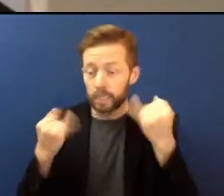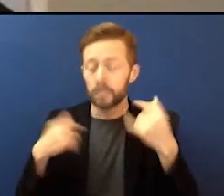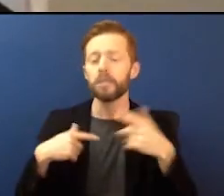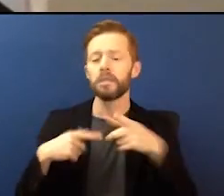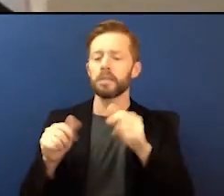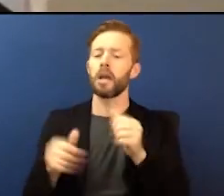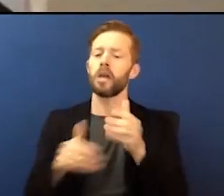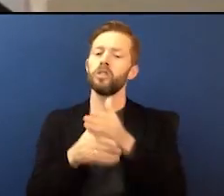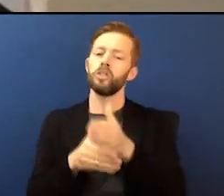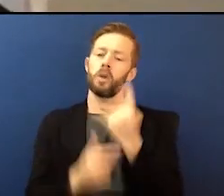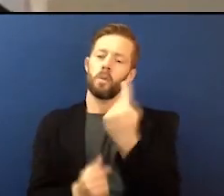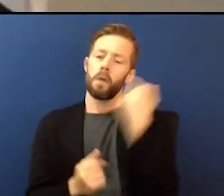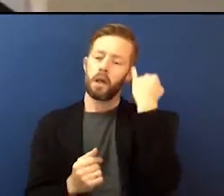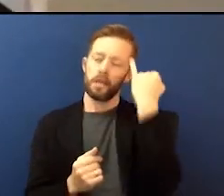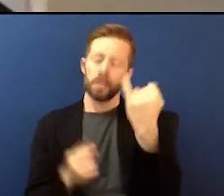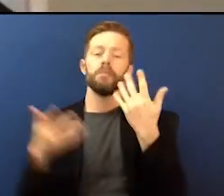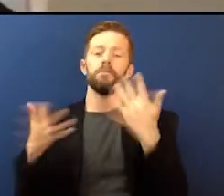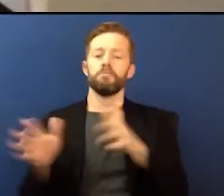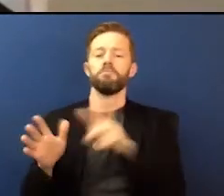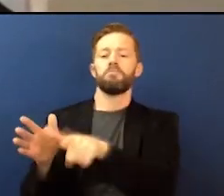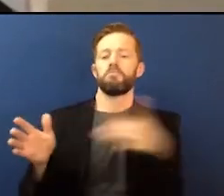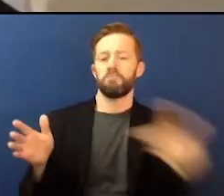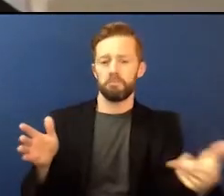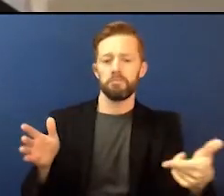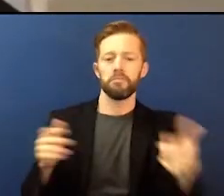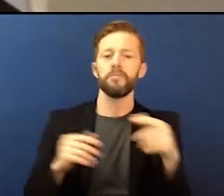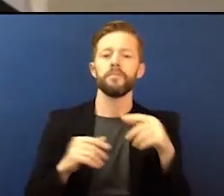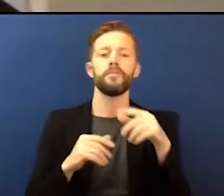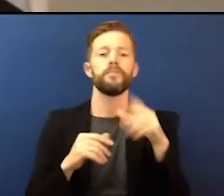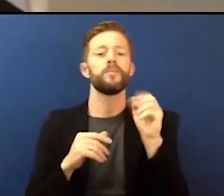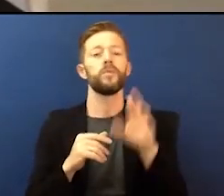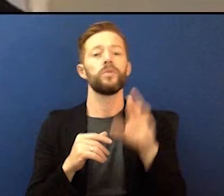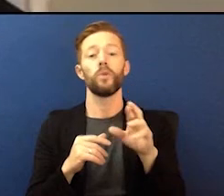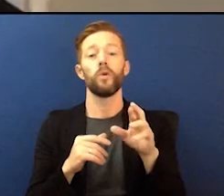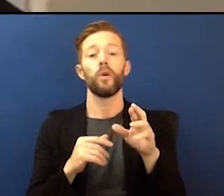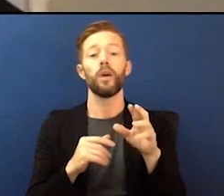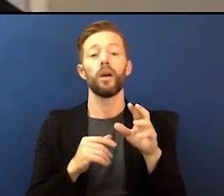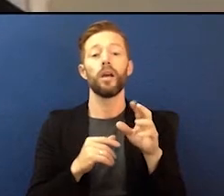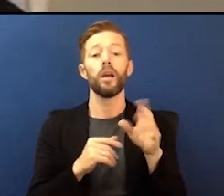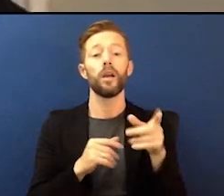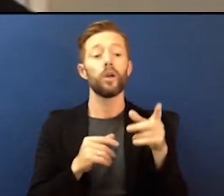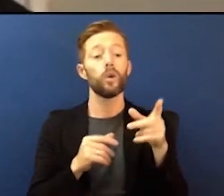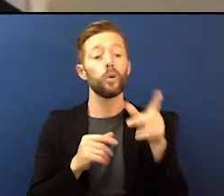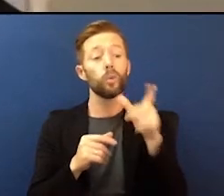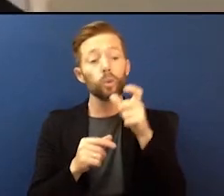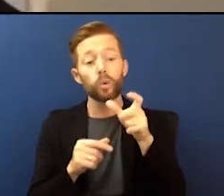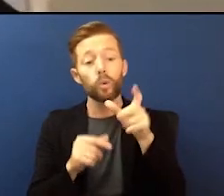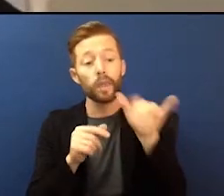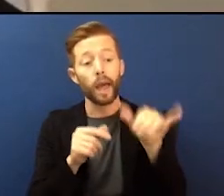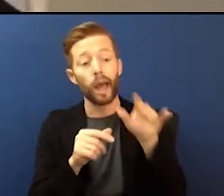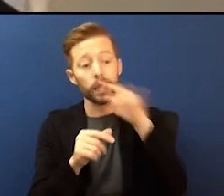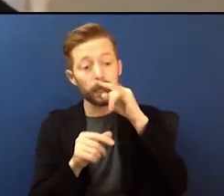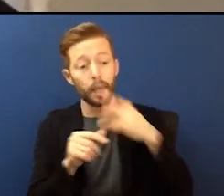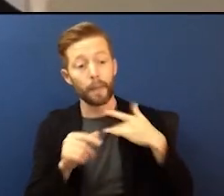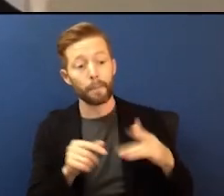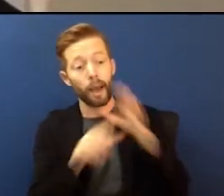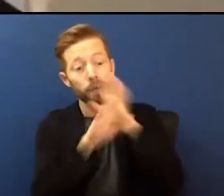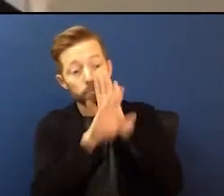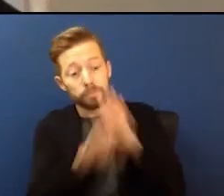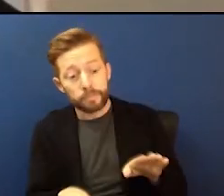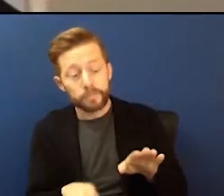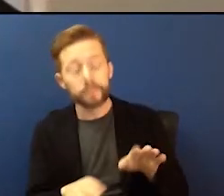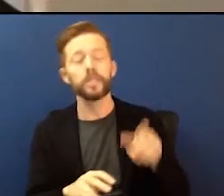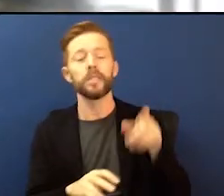share one idea and then let someone else share an idea. Or invite quiet people into the